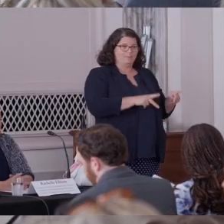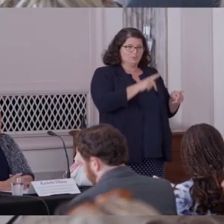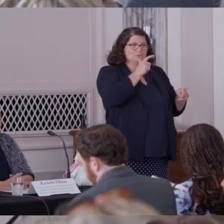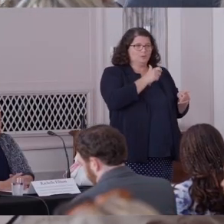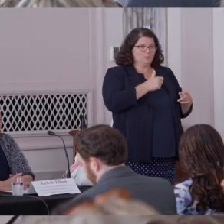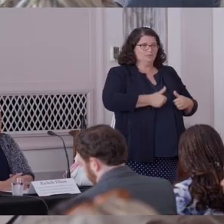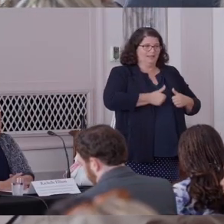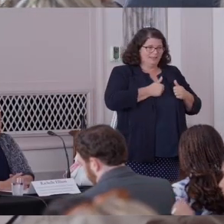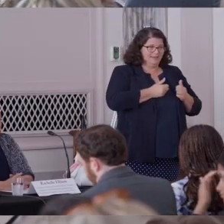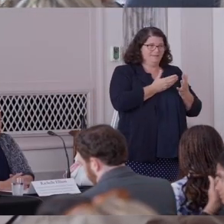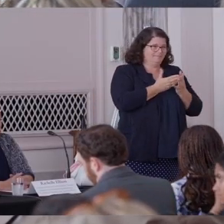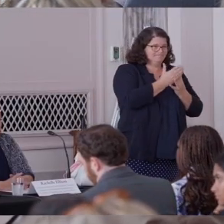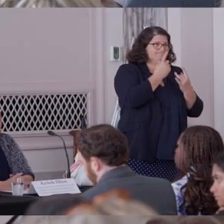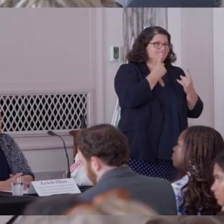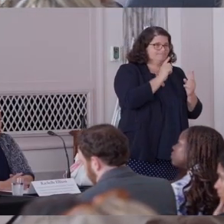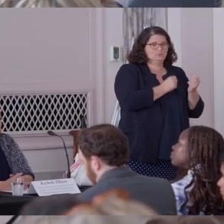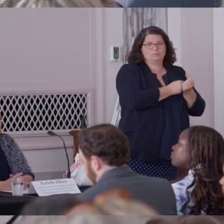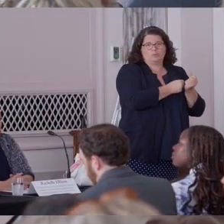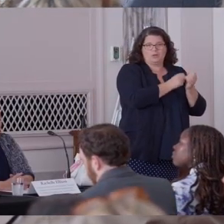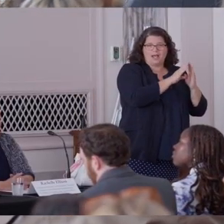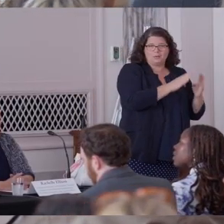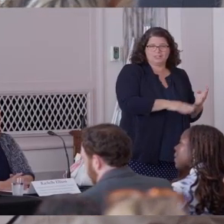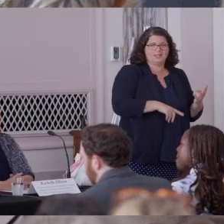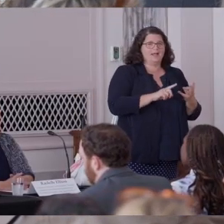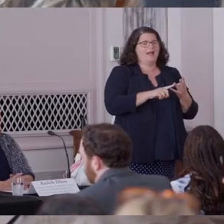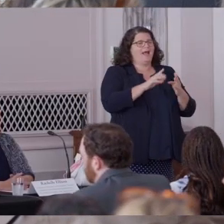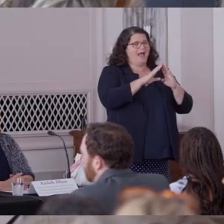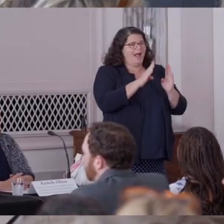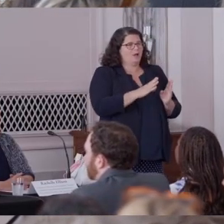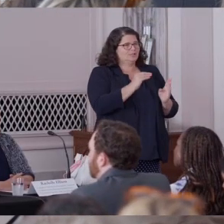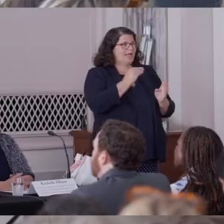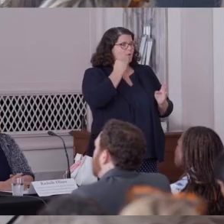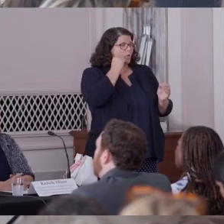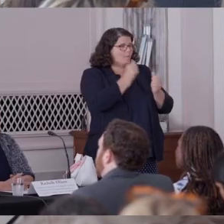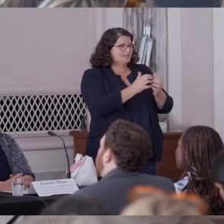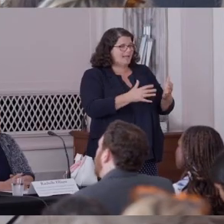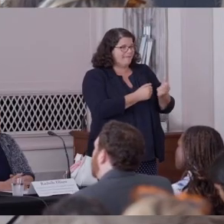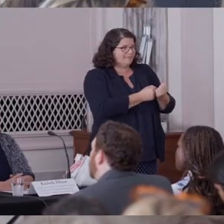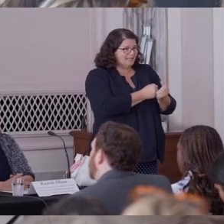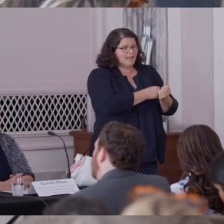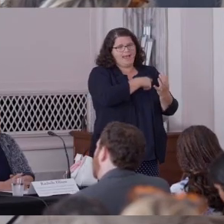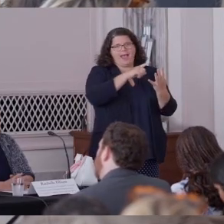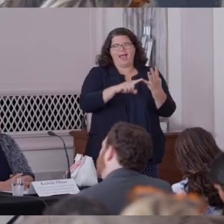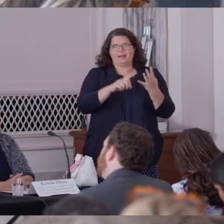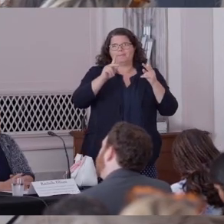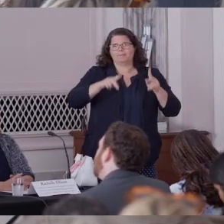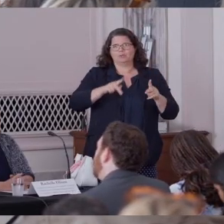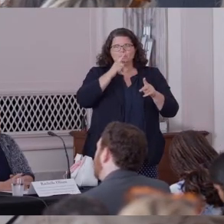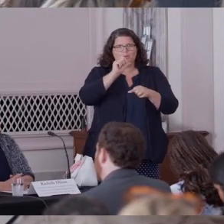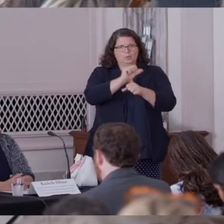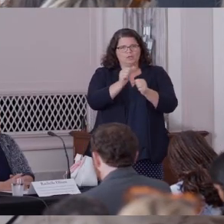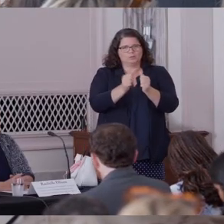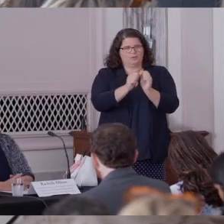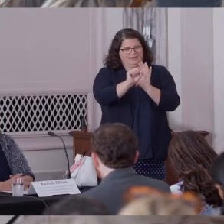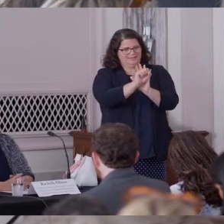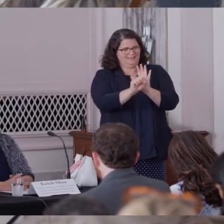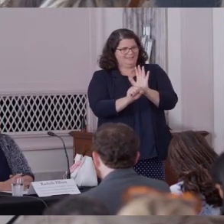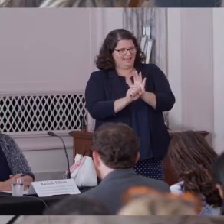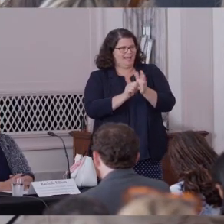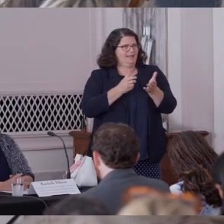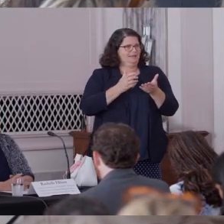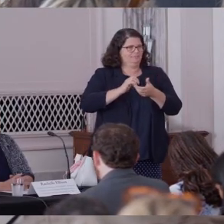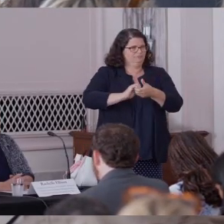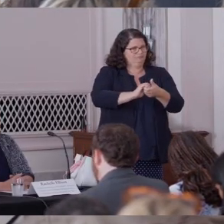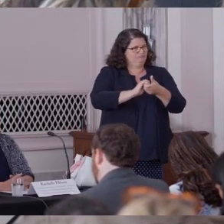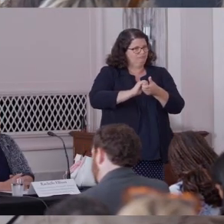supportive housing, a housing and homelessness advocate, and someone who works with state and local service systems to develop housing and services